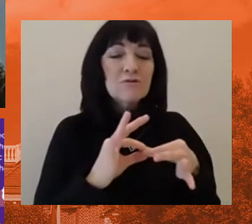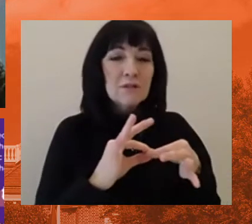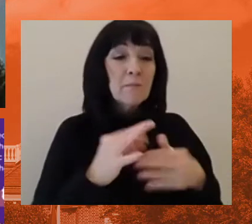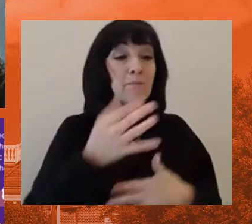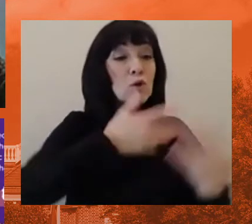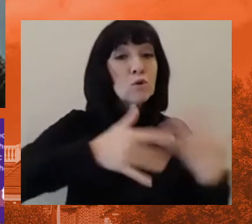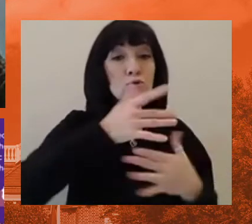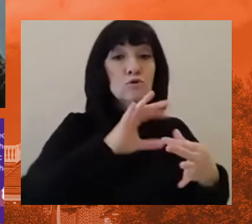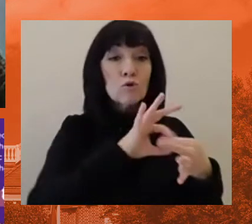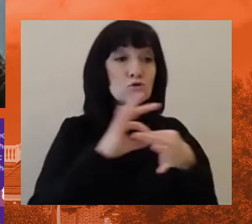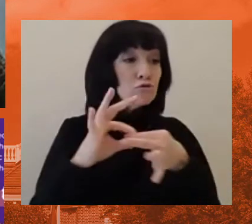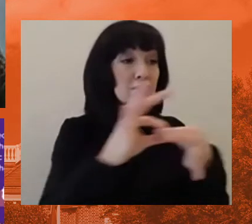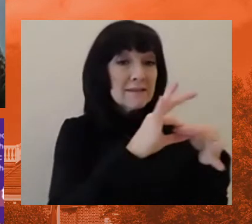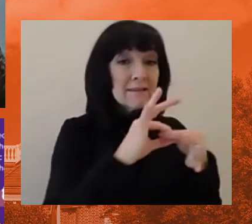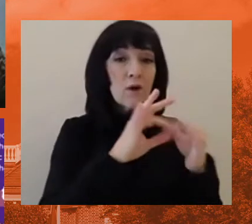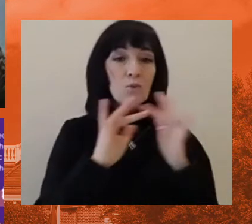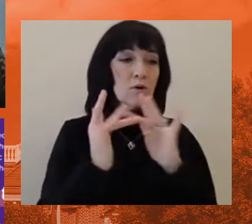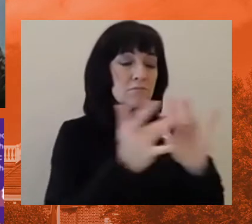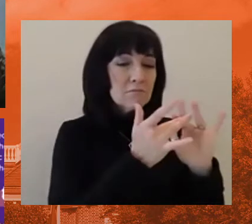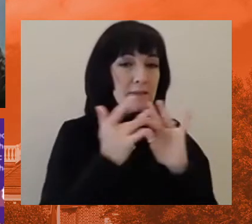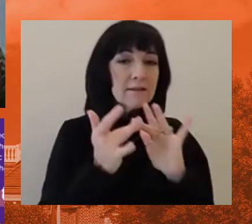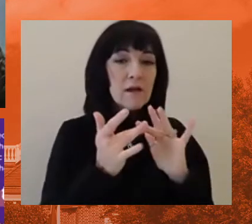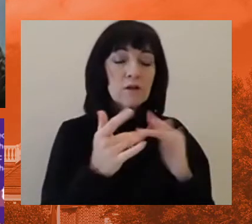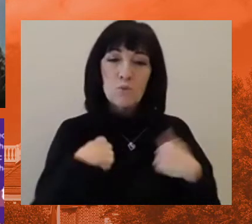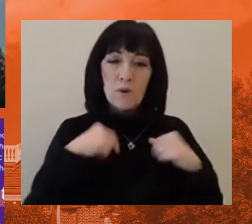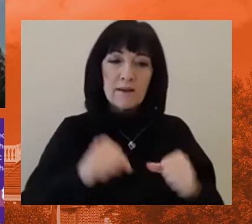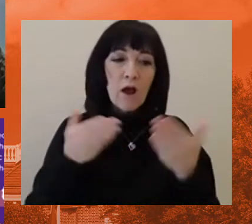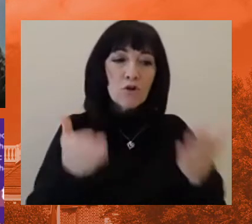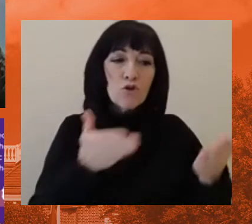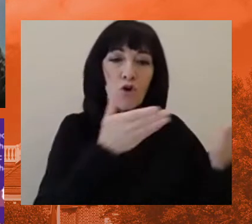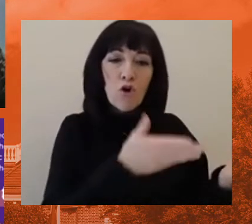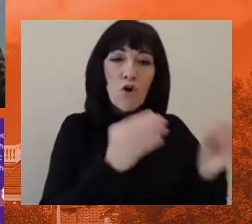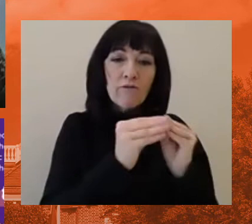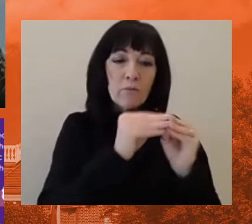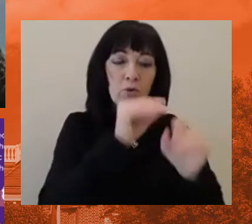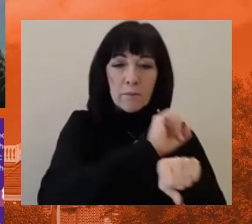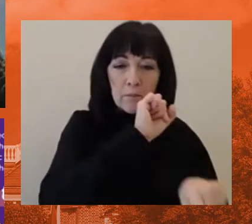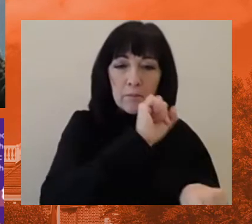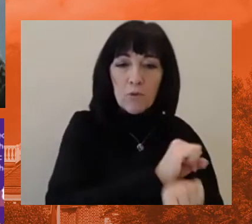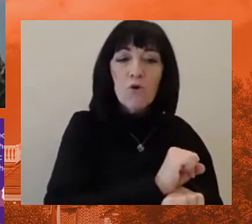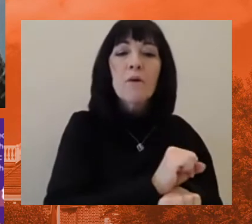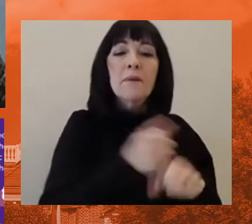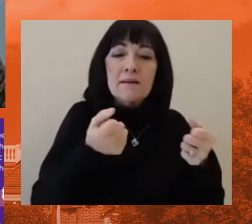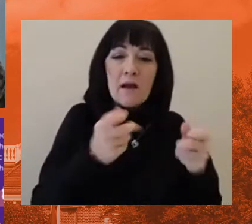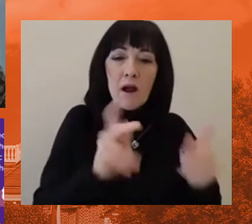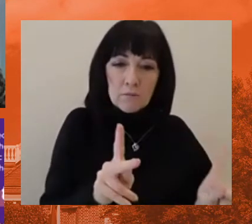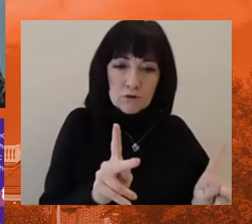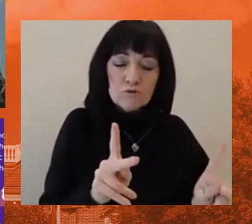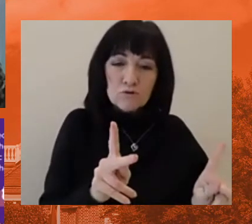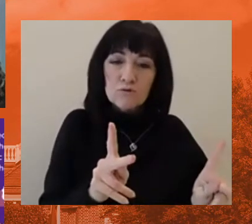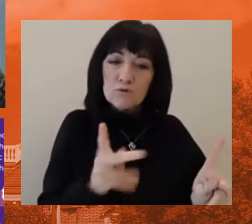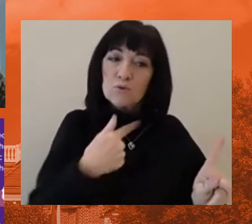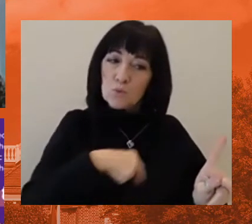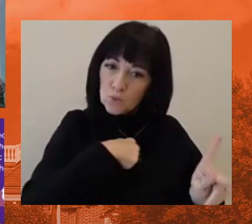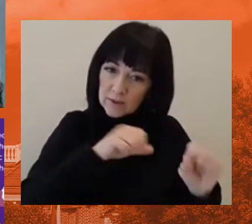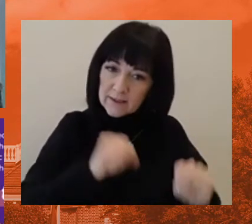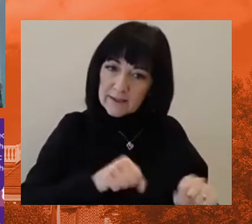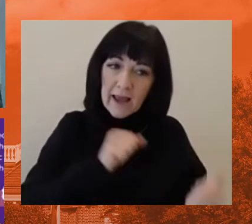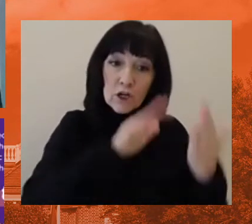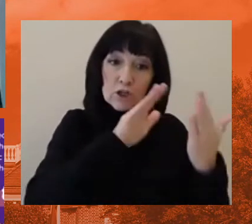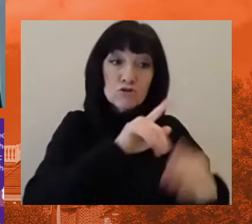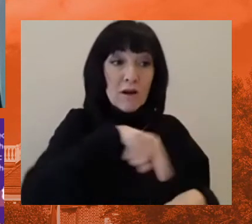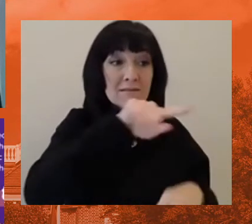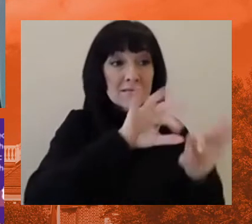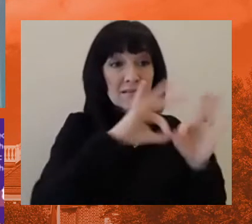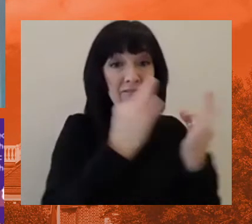offering economic opportunities and employment, addressing family violence, fostering policies that